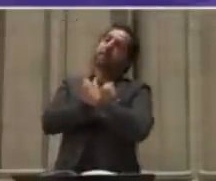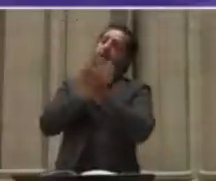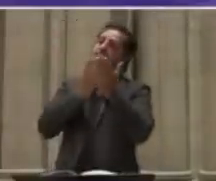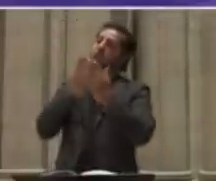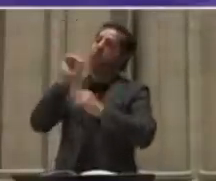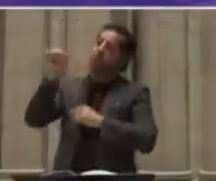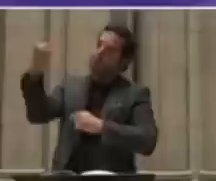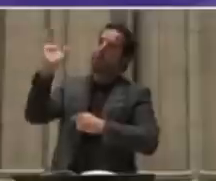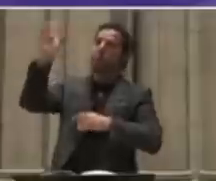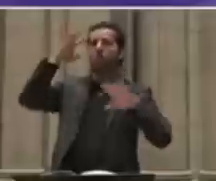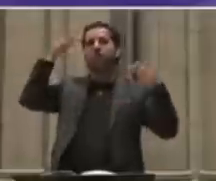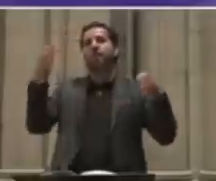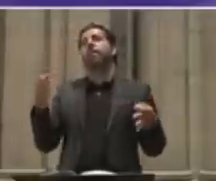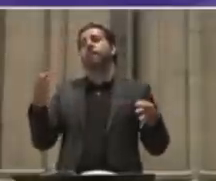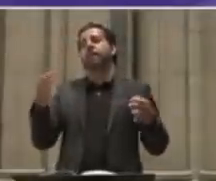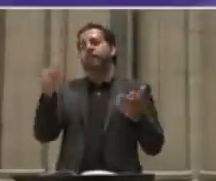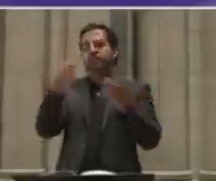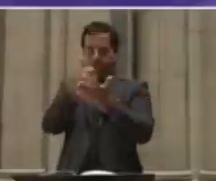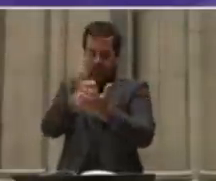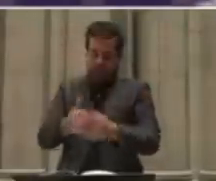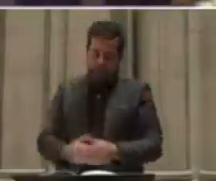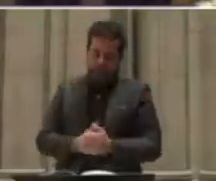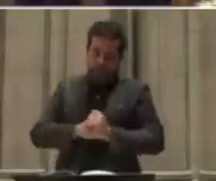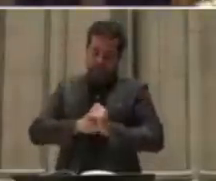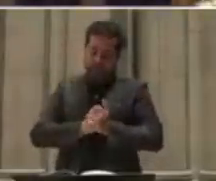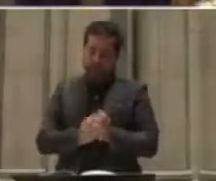only your will. Amen.